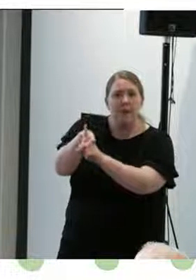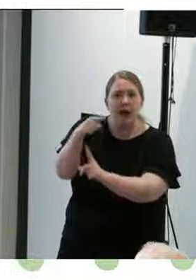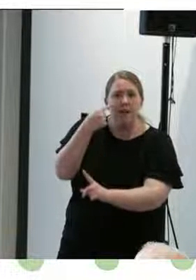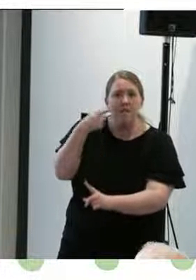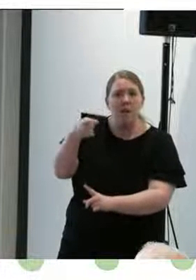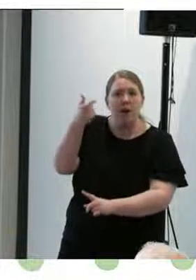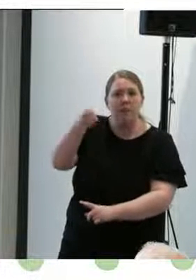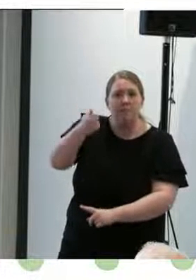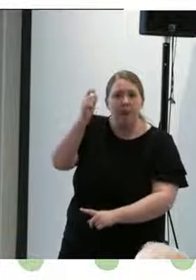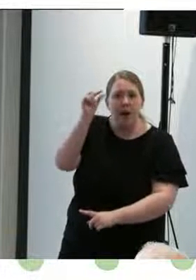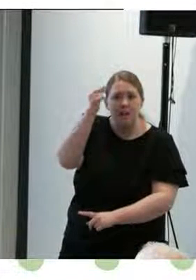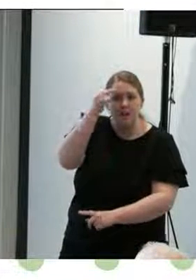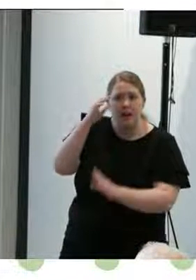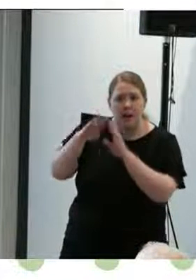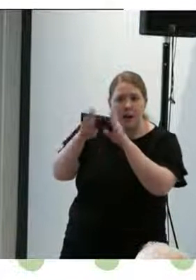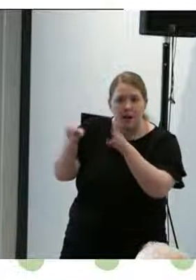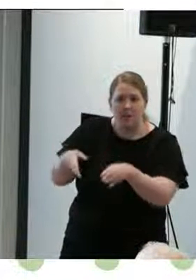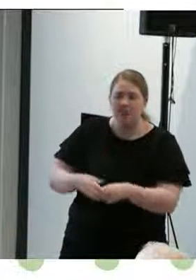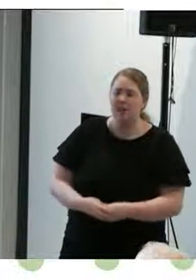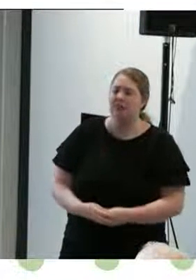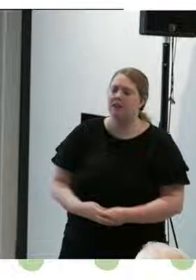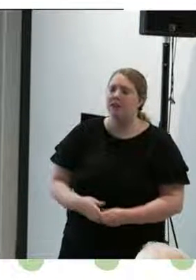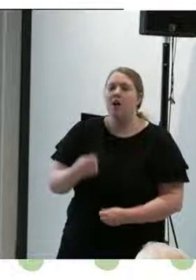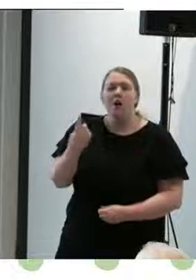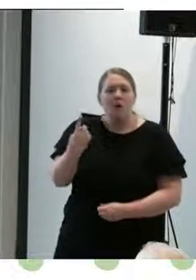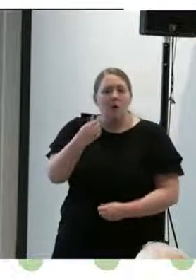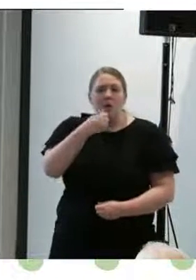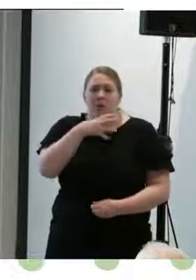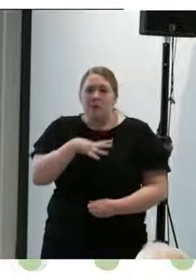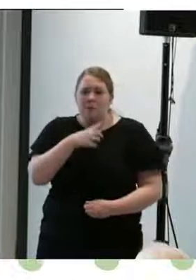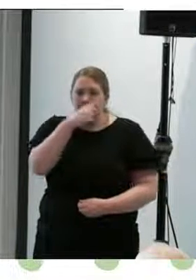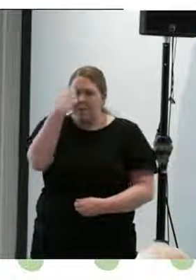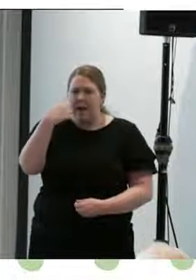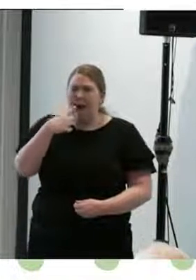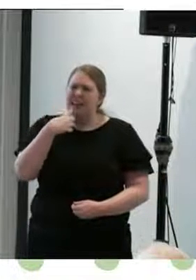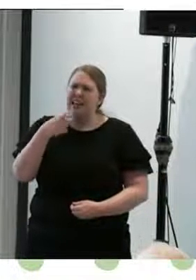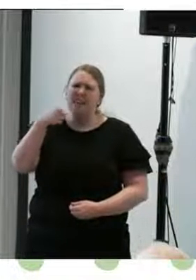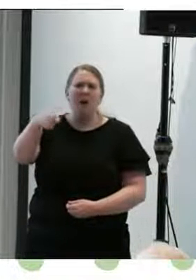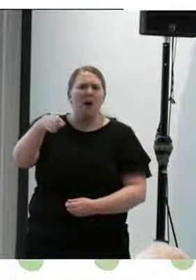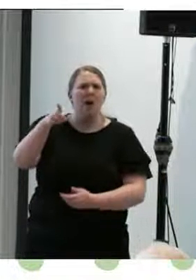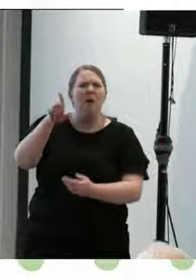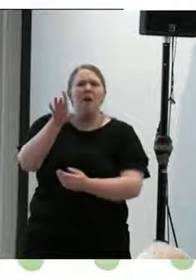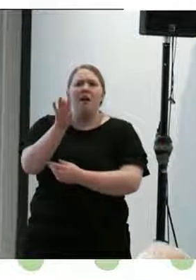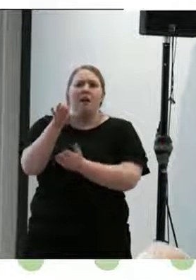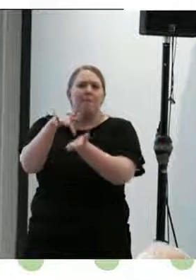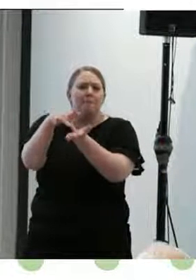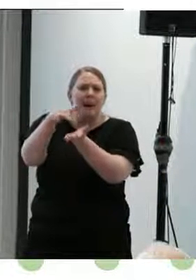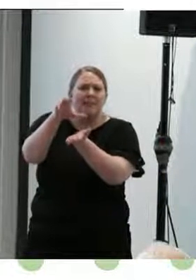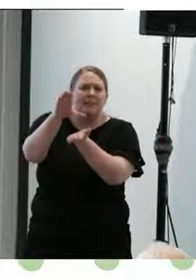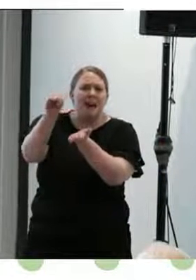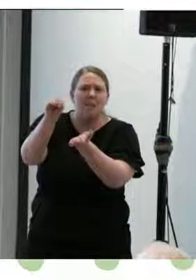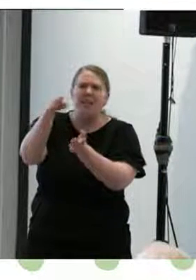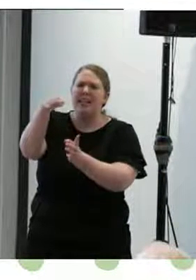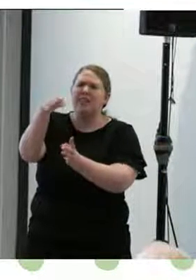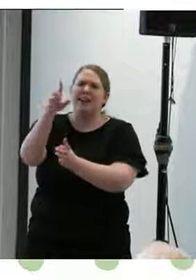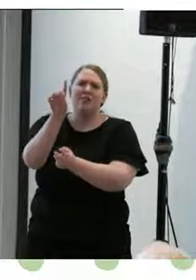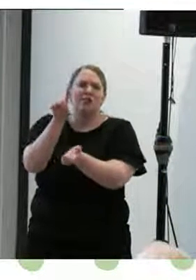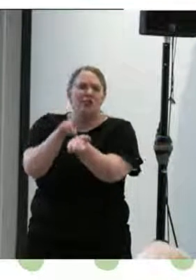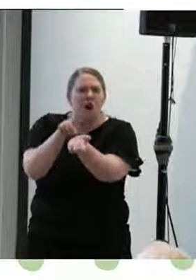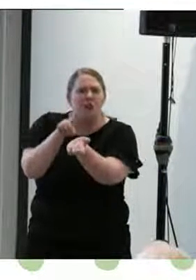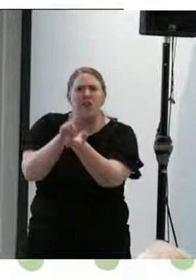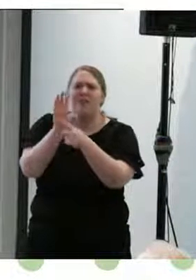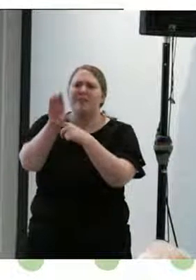Black working-class young woman condemns pharmaceutical companies, and she talks about doctors who basically get everyone addicted to opiate